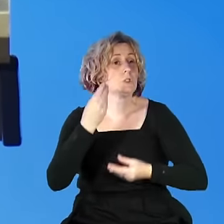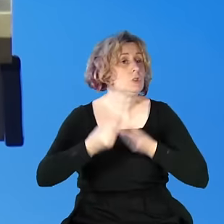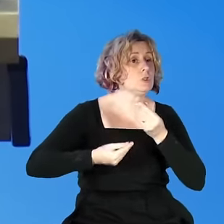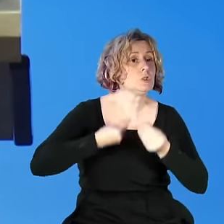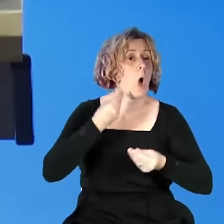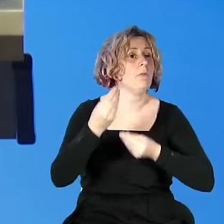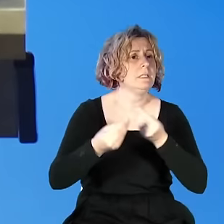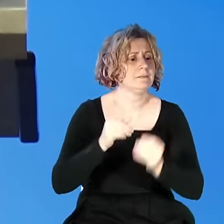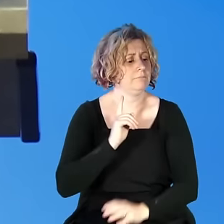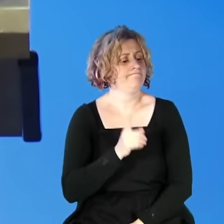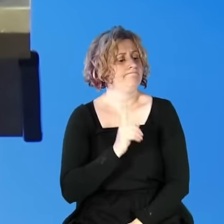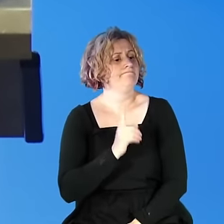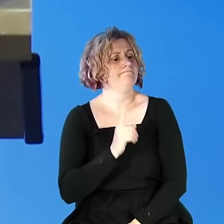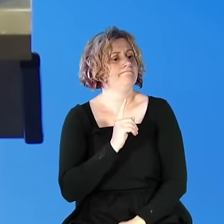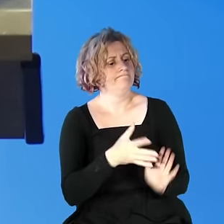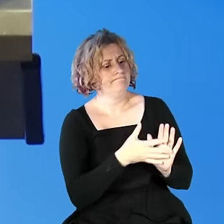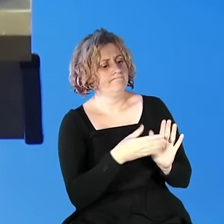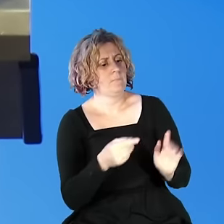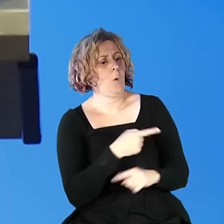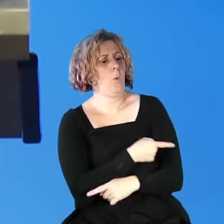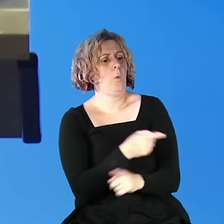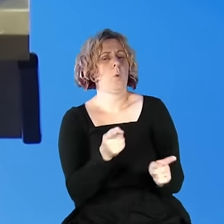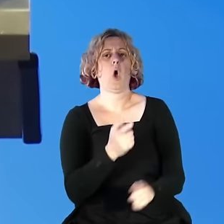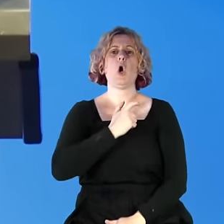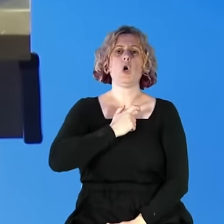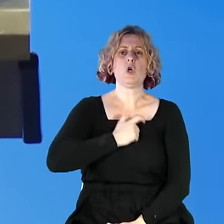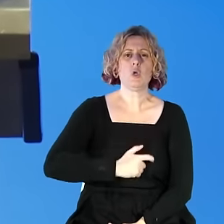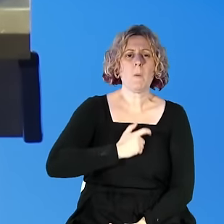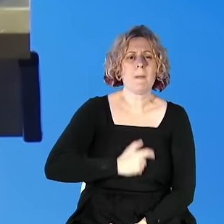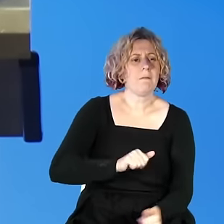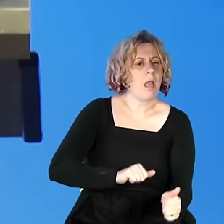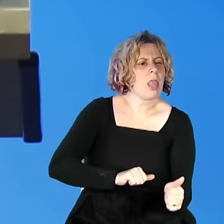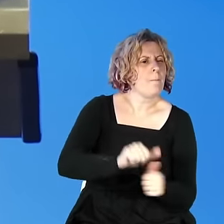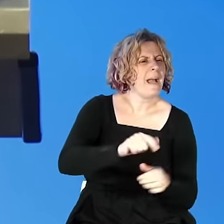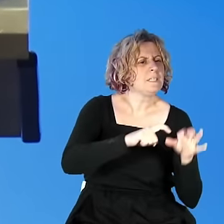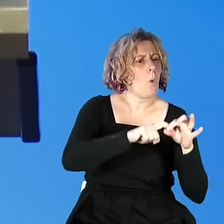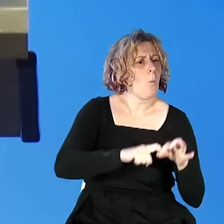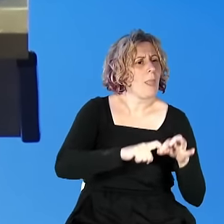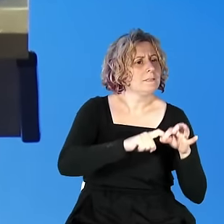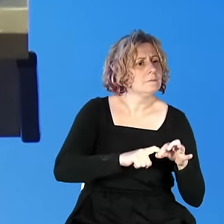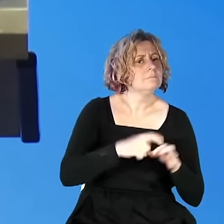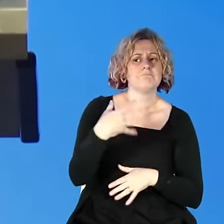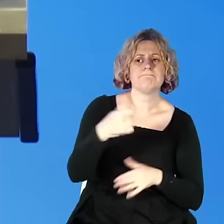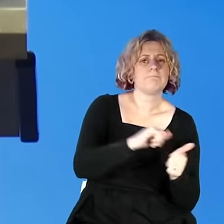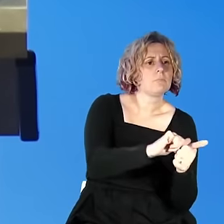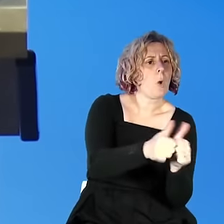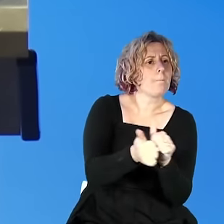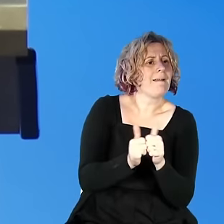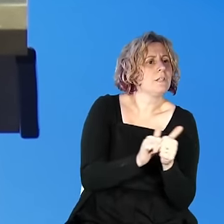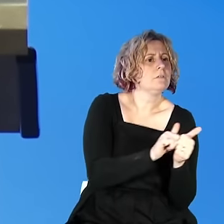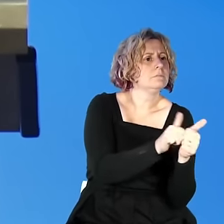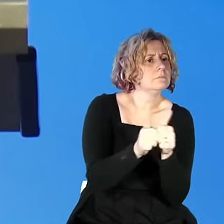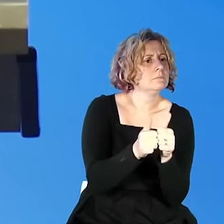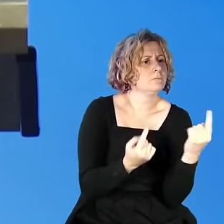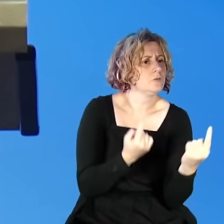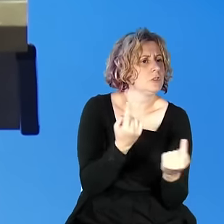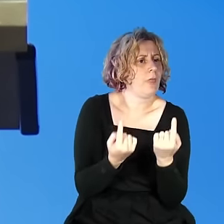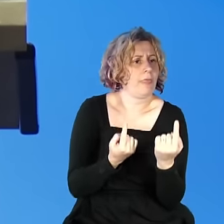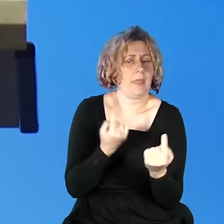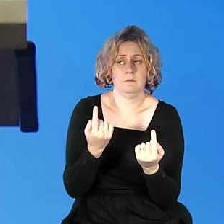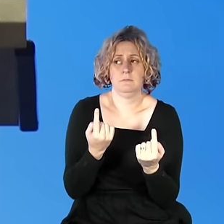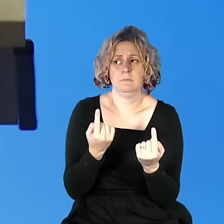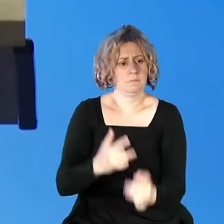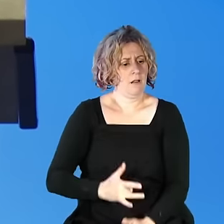being human and provides companionship for all those involved. It makes me proud to